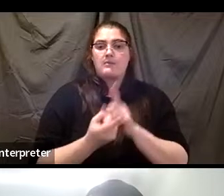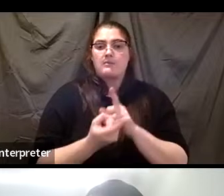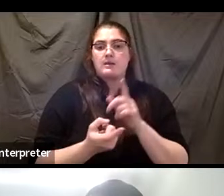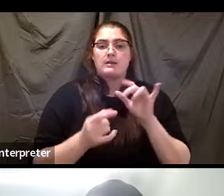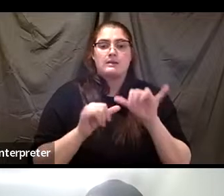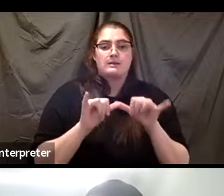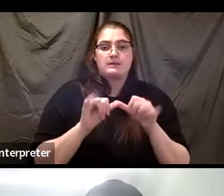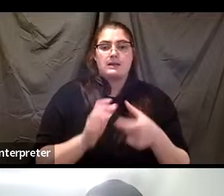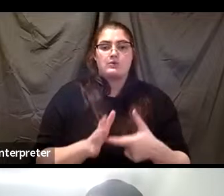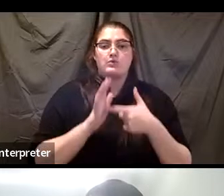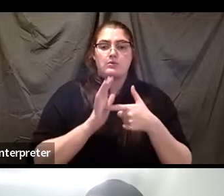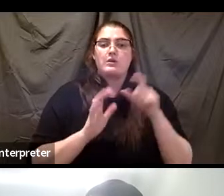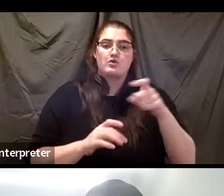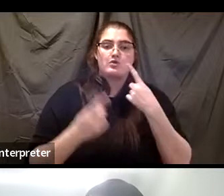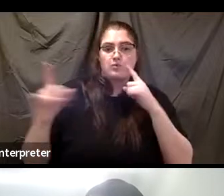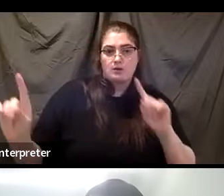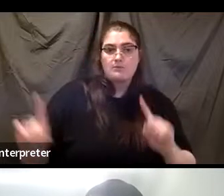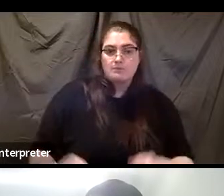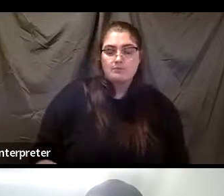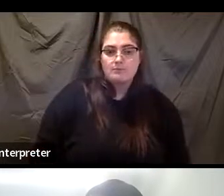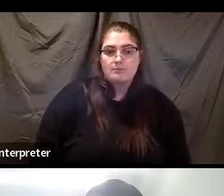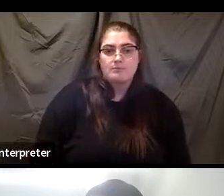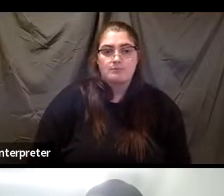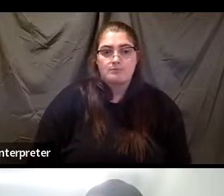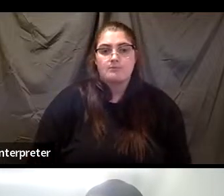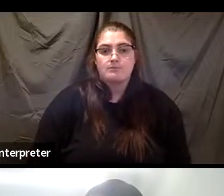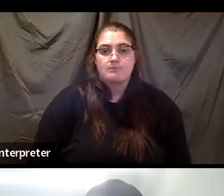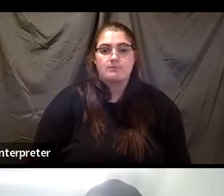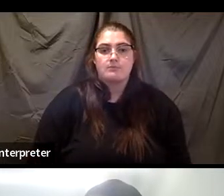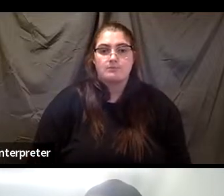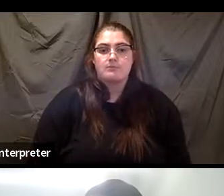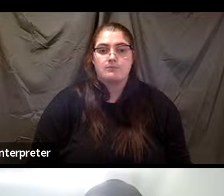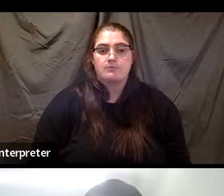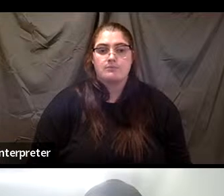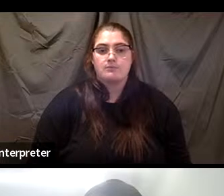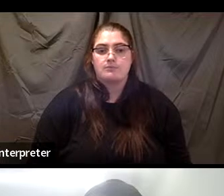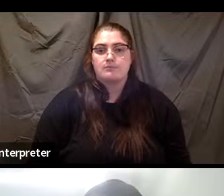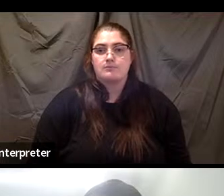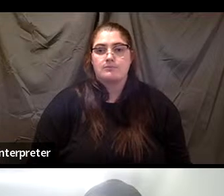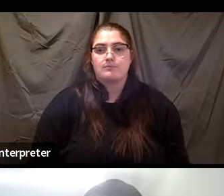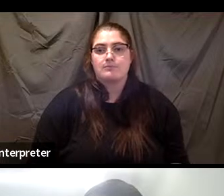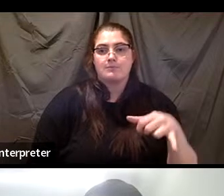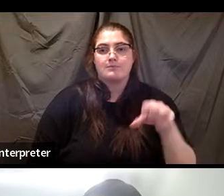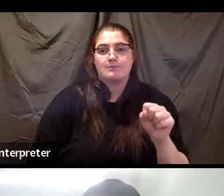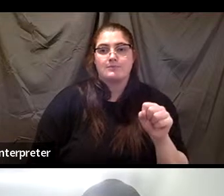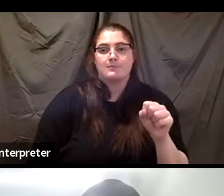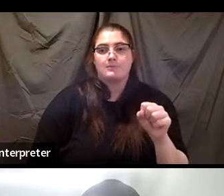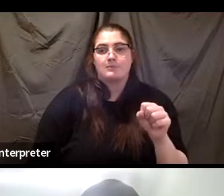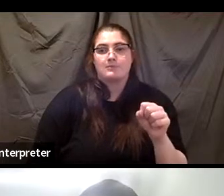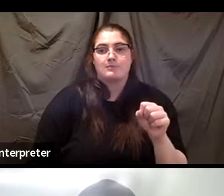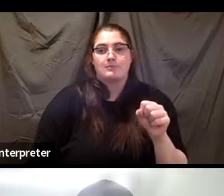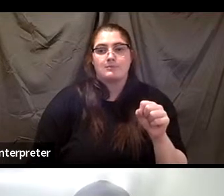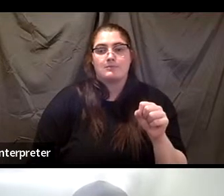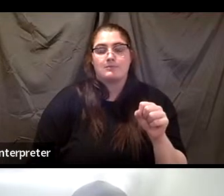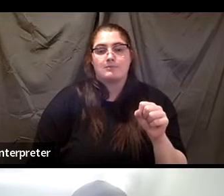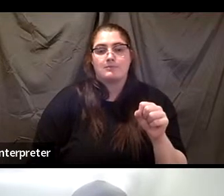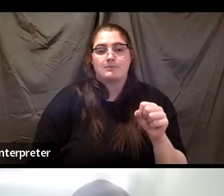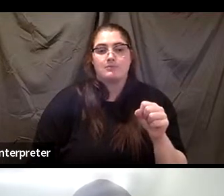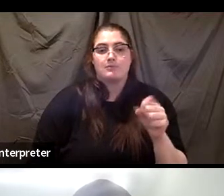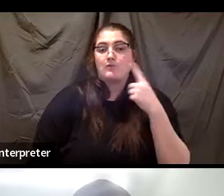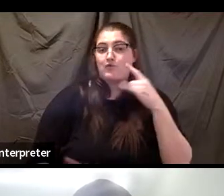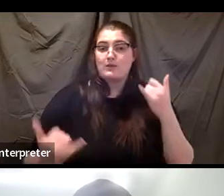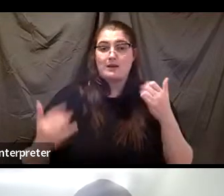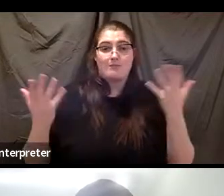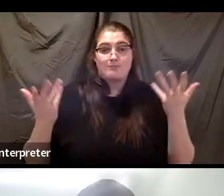size requirement, it should work. Okay. Okay. Yeah, I'm just trying to get a sense of that. For now, those are